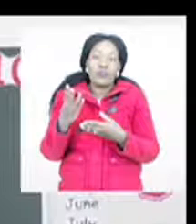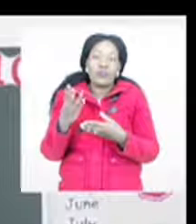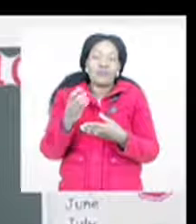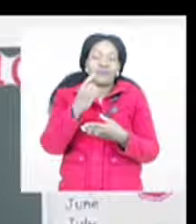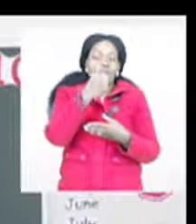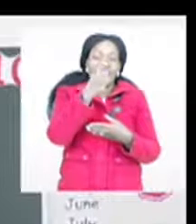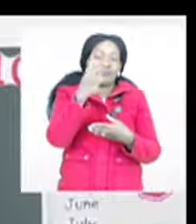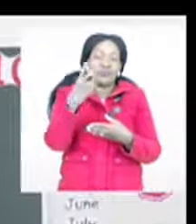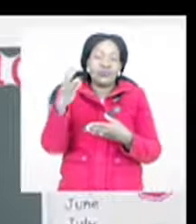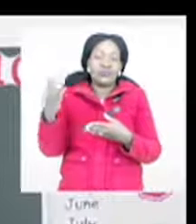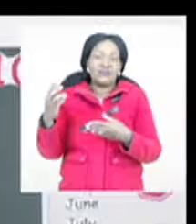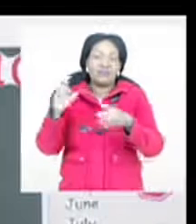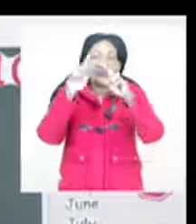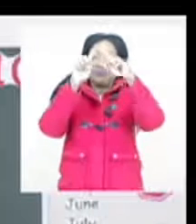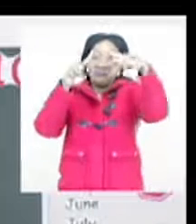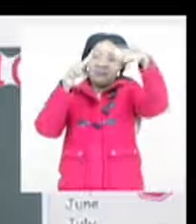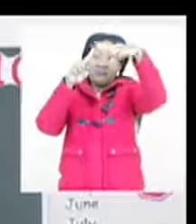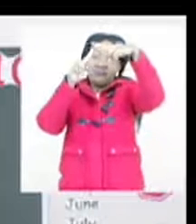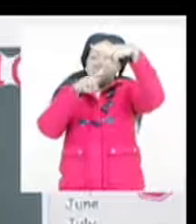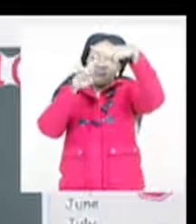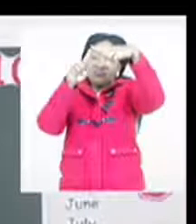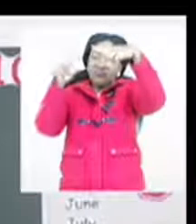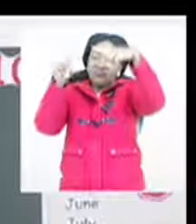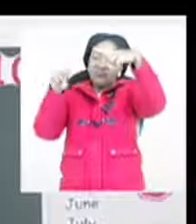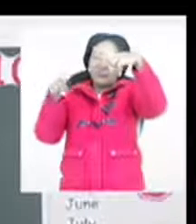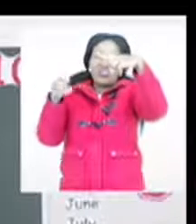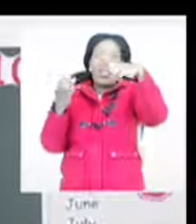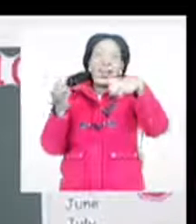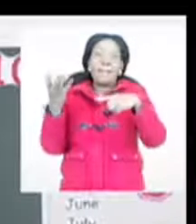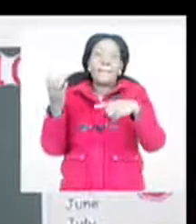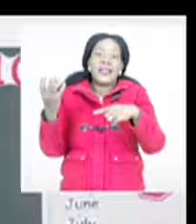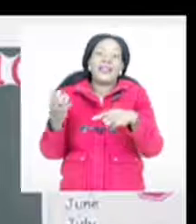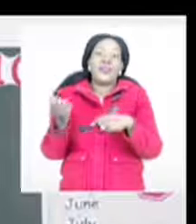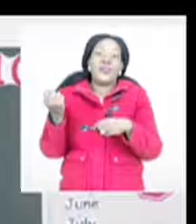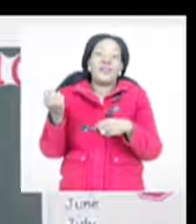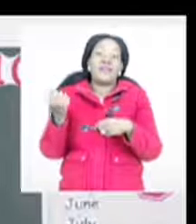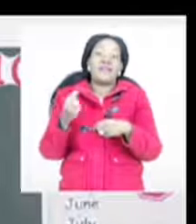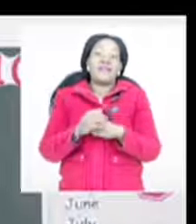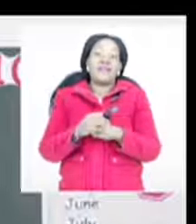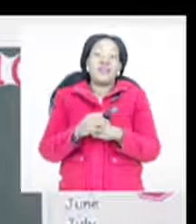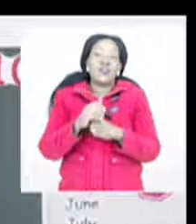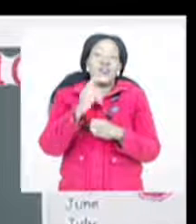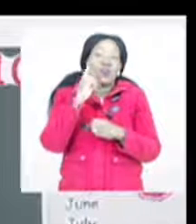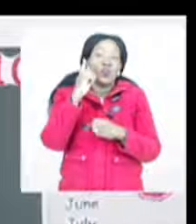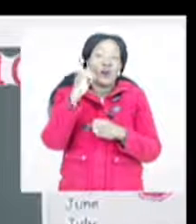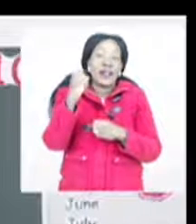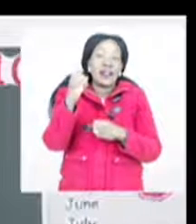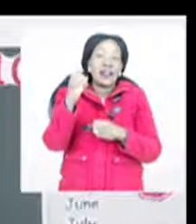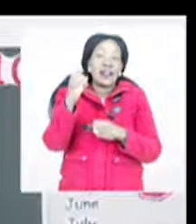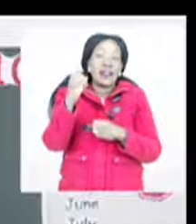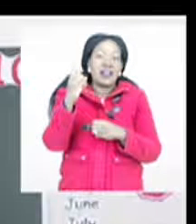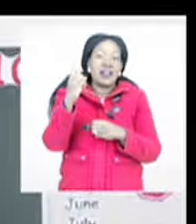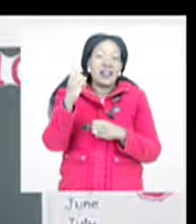the hexagons on your page. Let's count how many there are. 1,